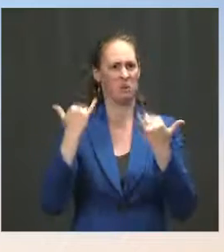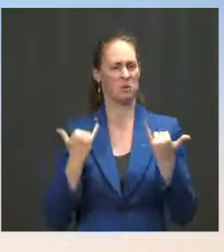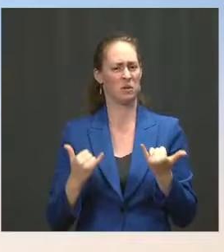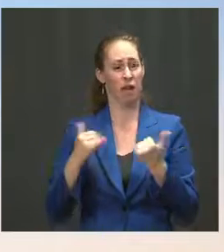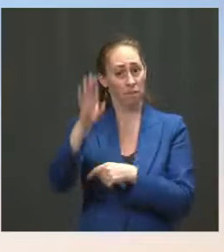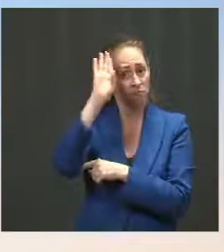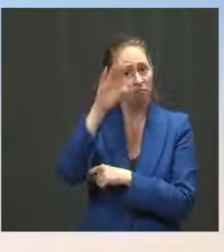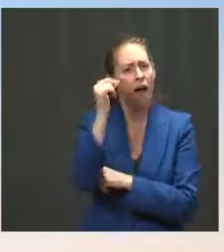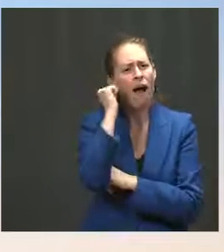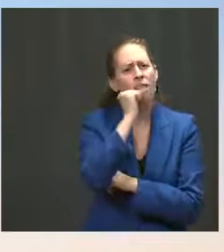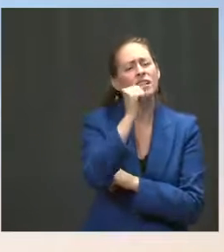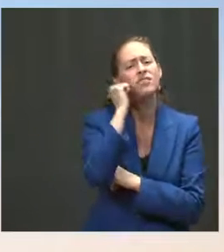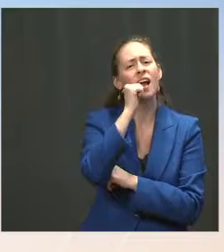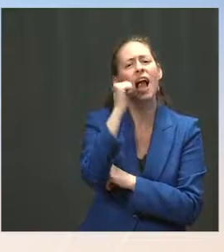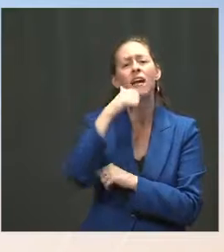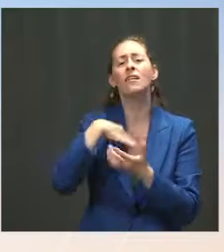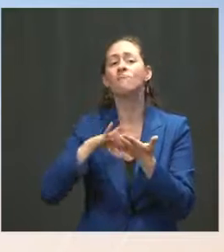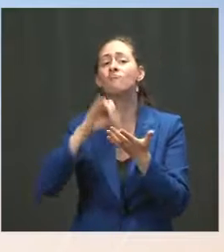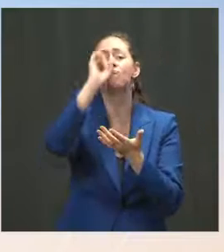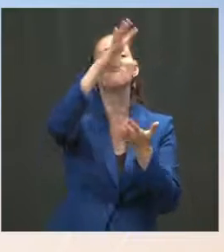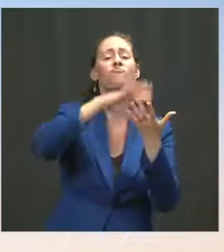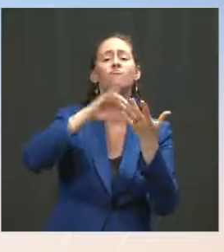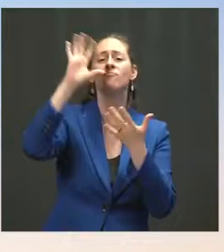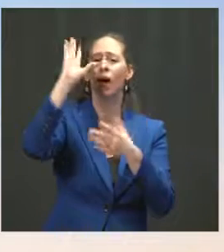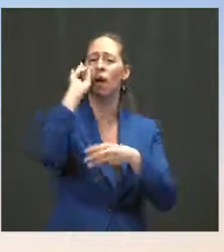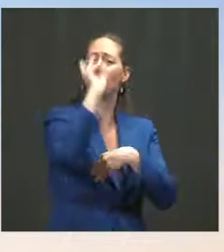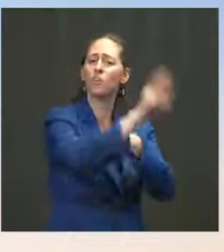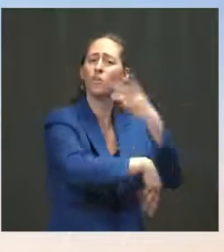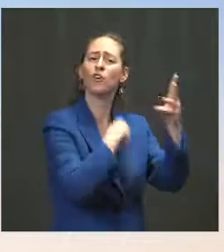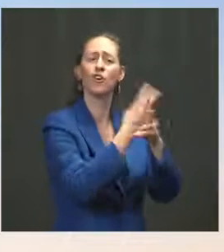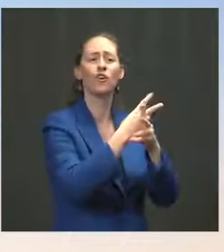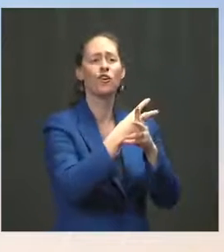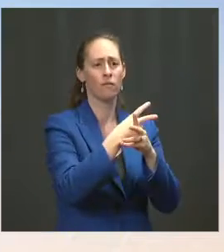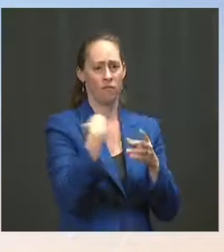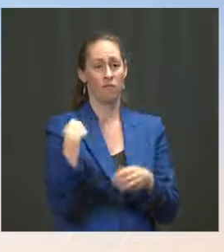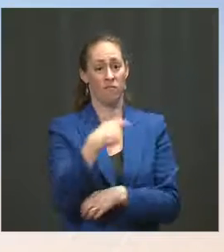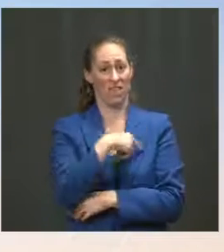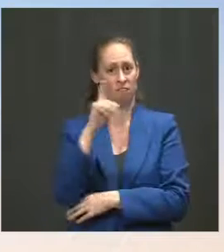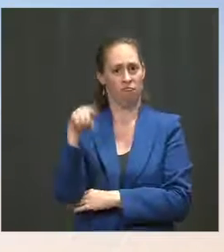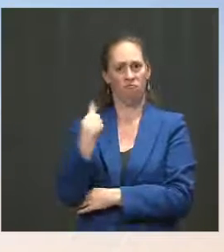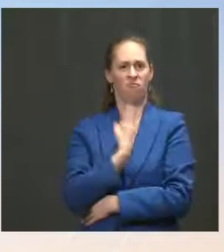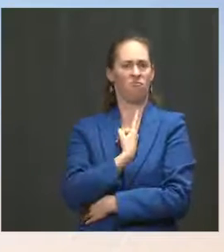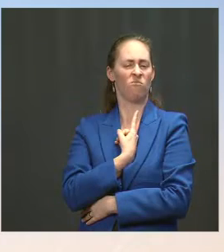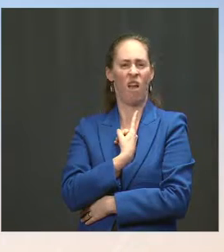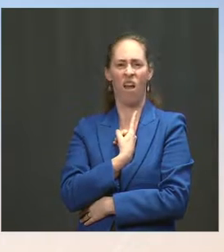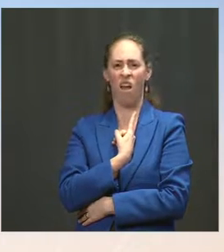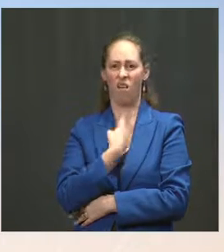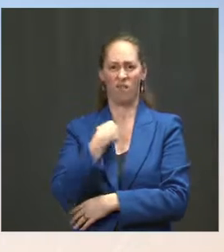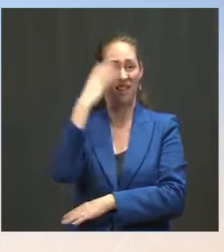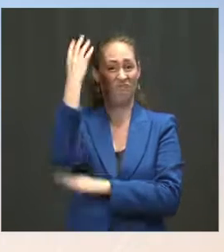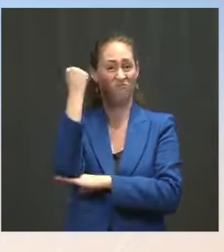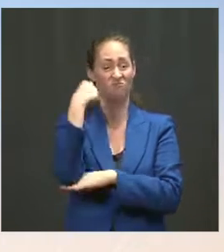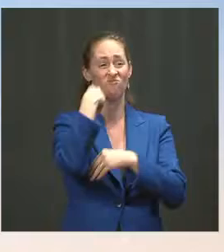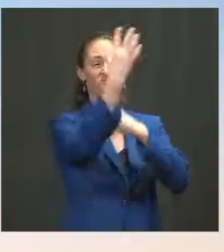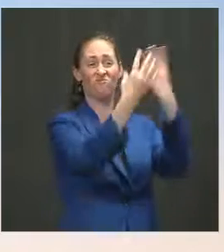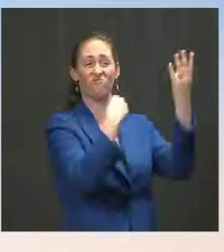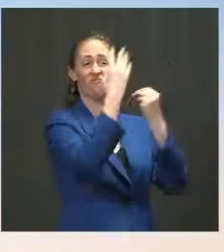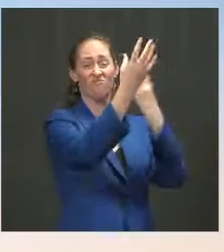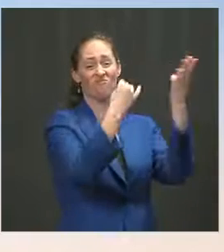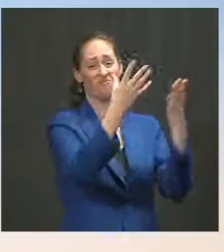once-in-a-generation pandemic. We are still the world's largest provider of vaccines to the global community. We are still a huge advocate